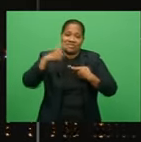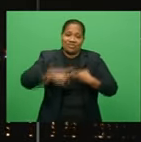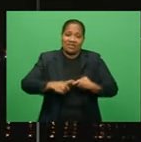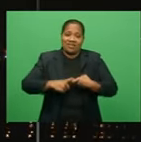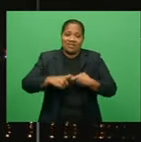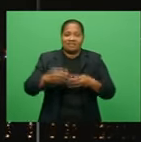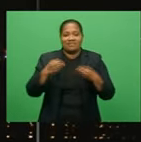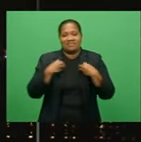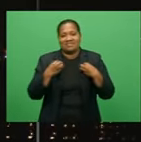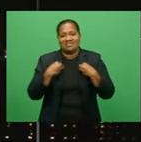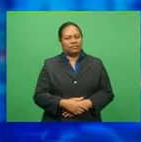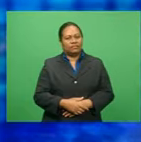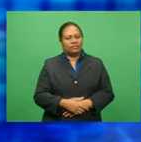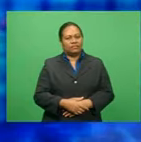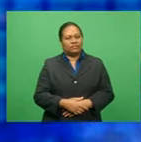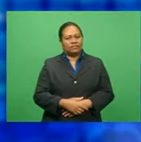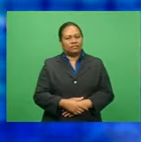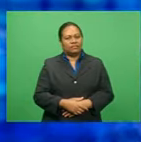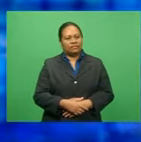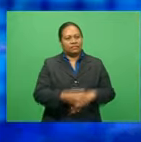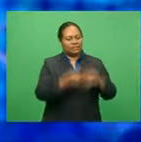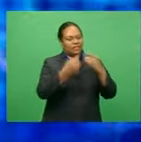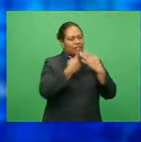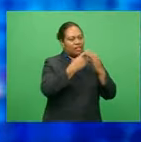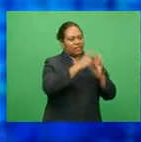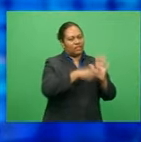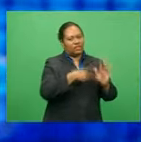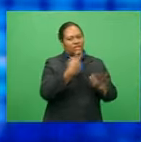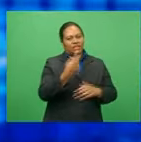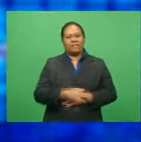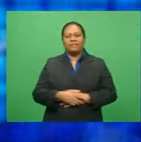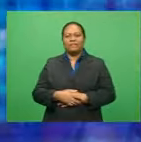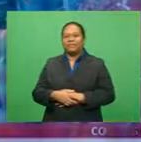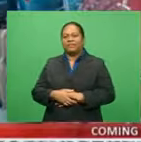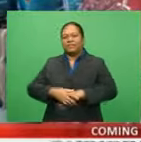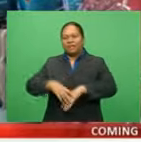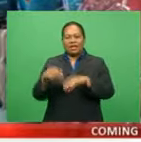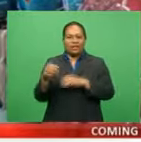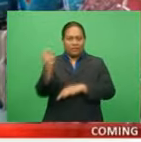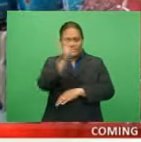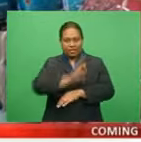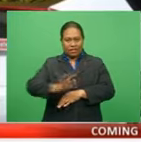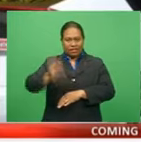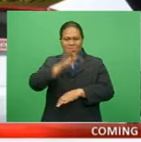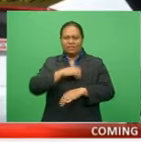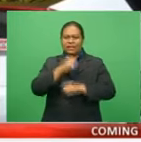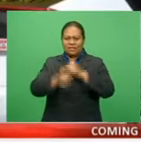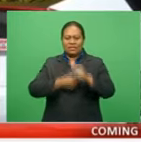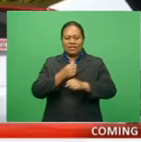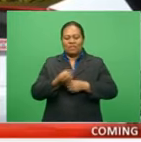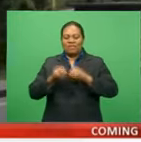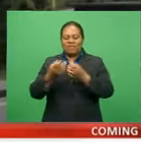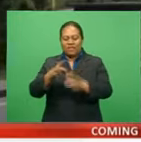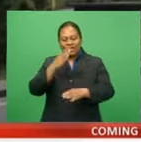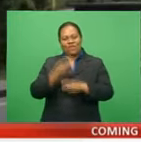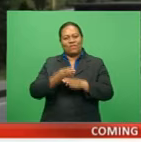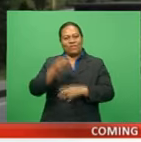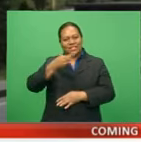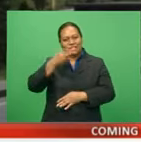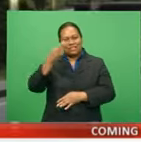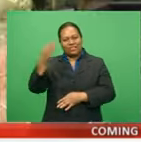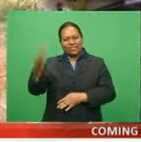in business. Thanks, Jackie. Coming up, festive season provides hope for Singatoka.